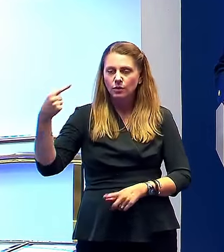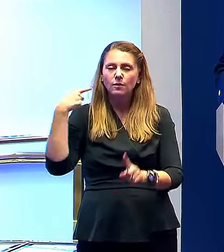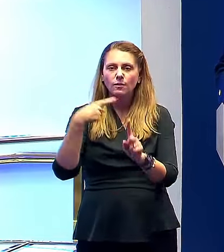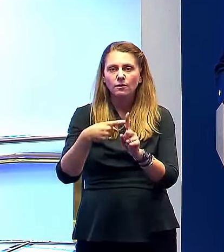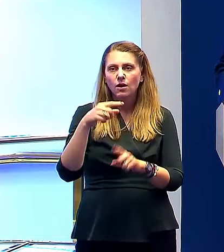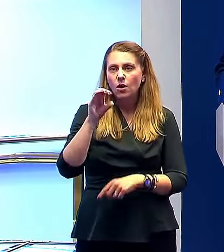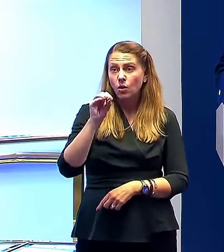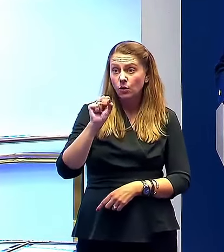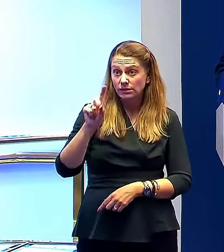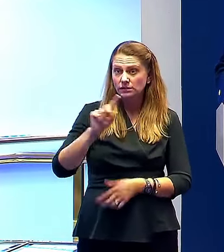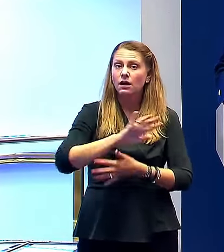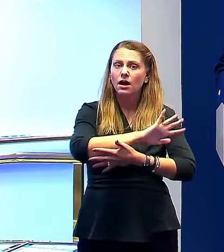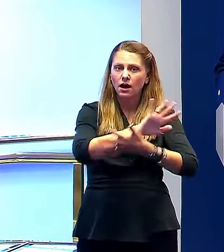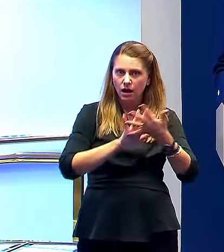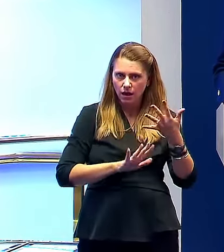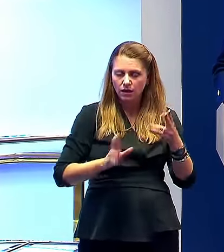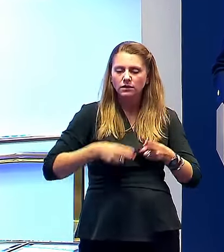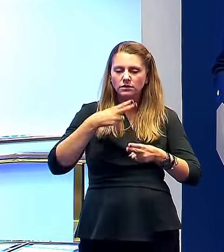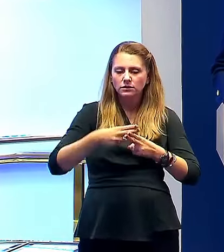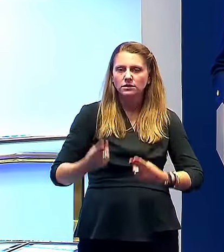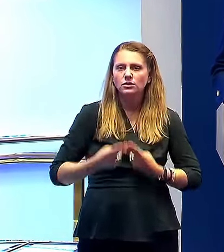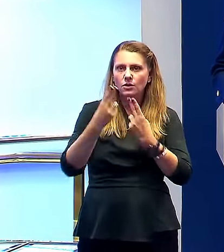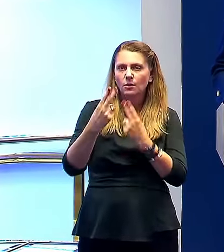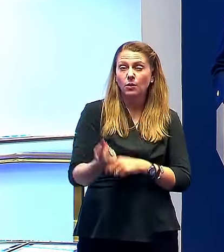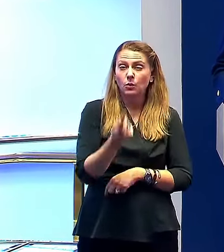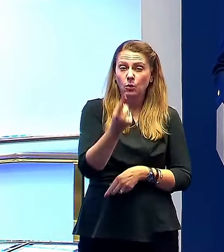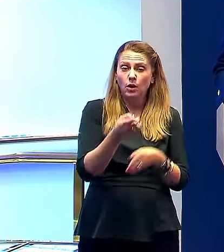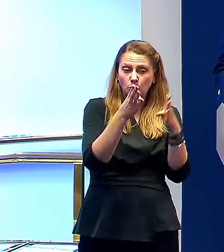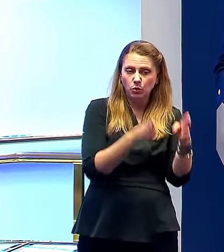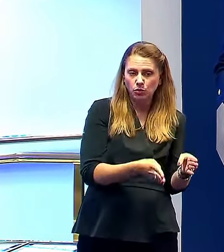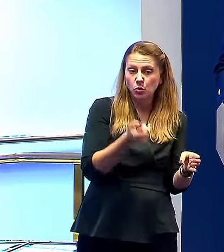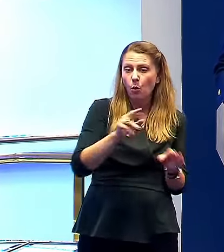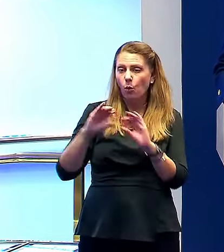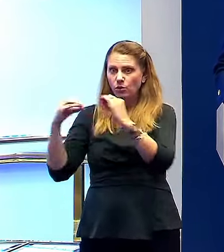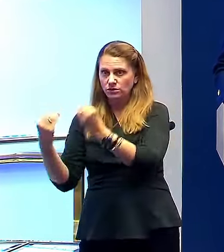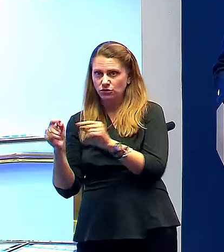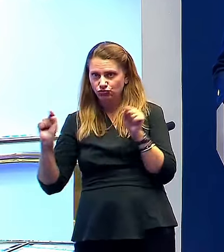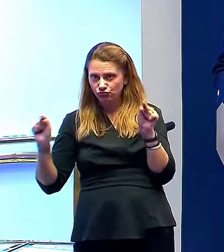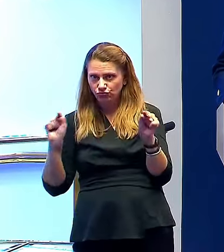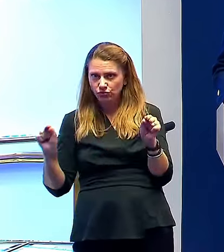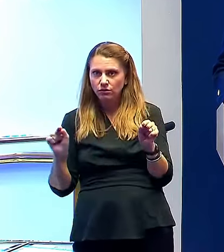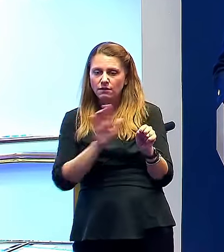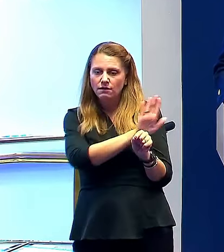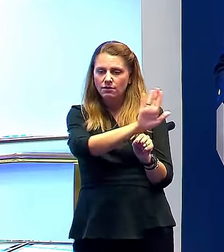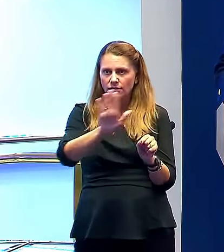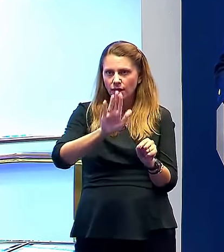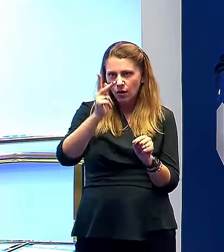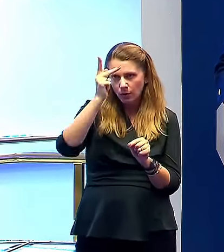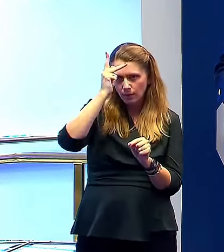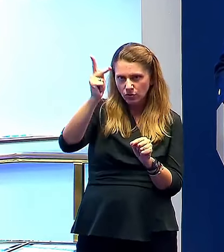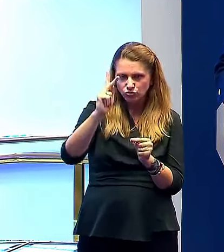Defense nominate one individual or organization whose patriotism and service to members of the United States Armed